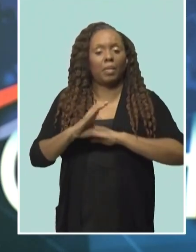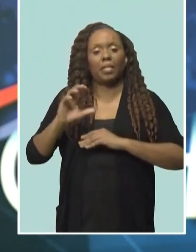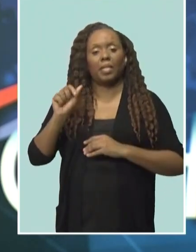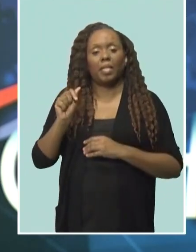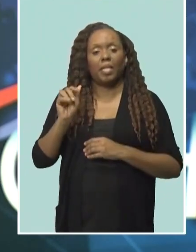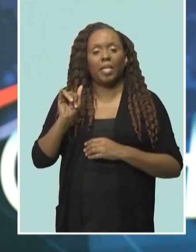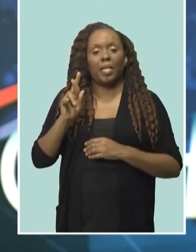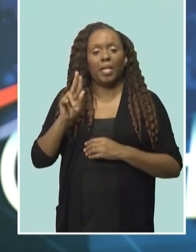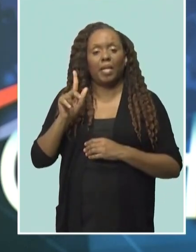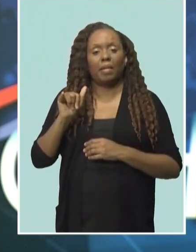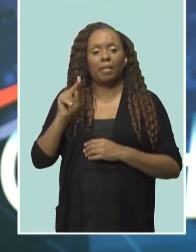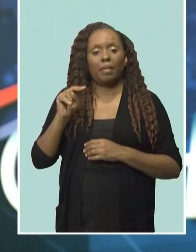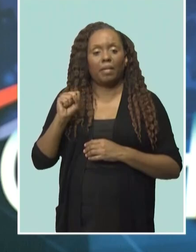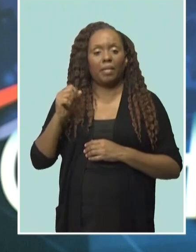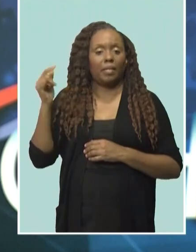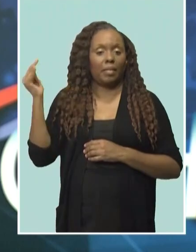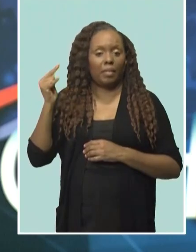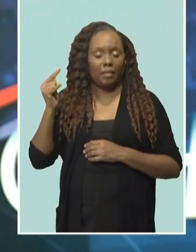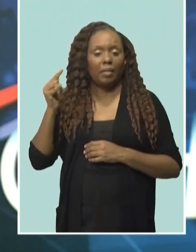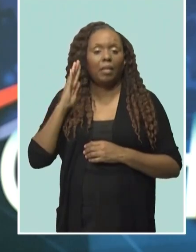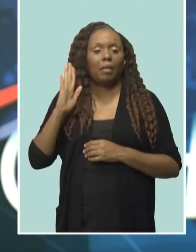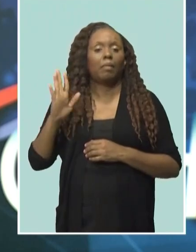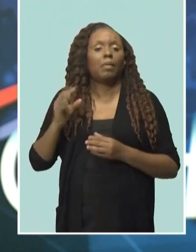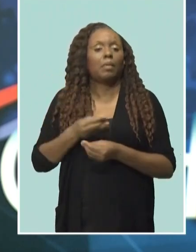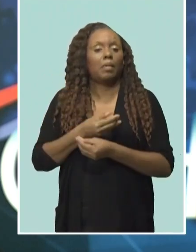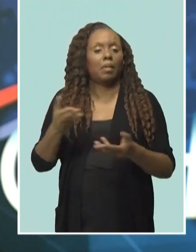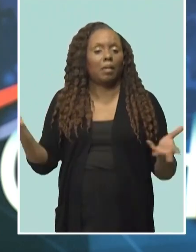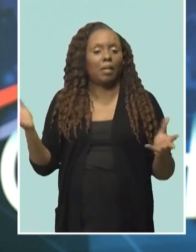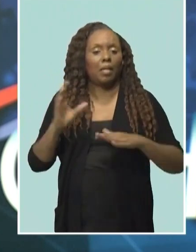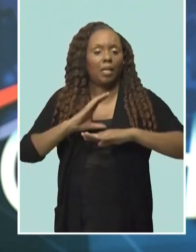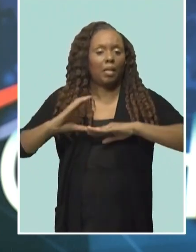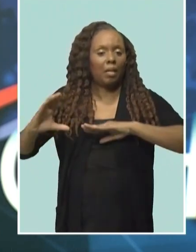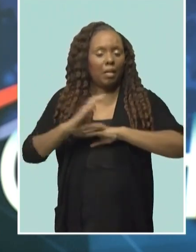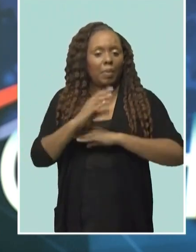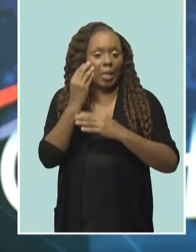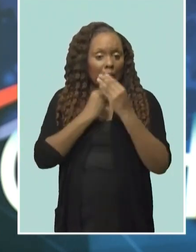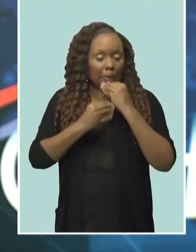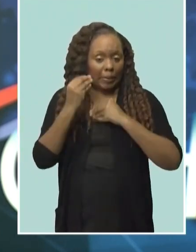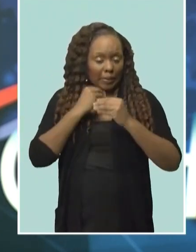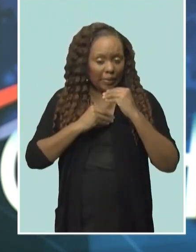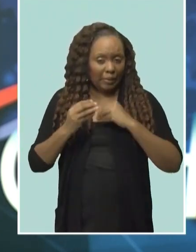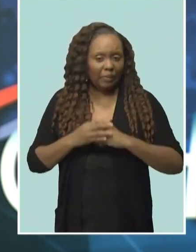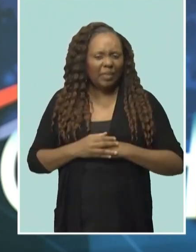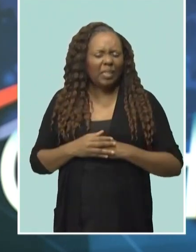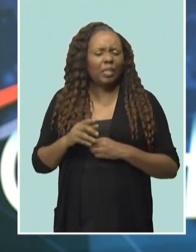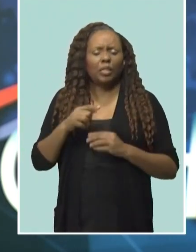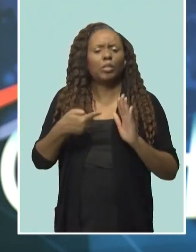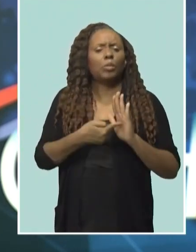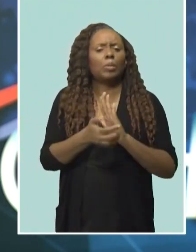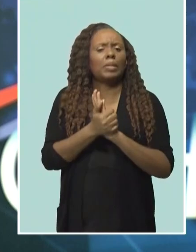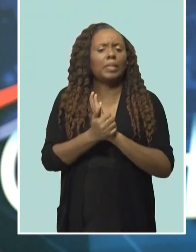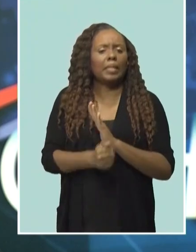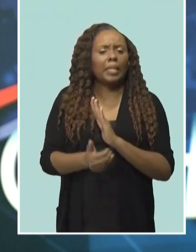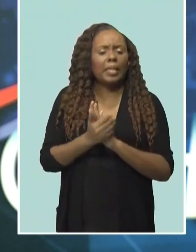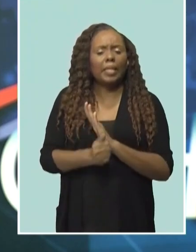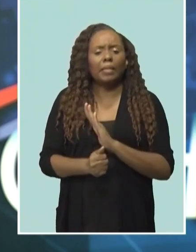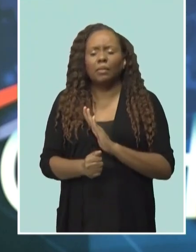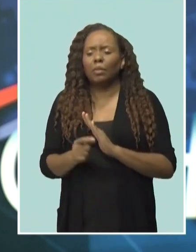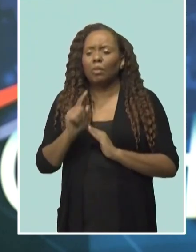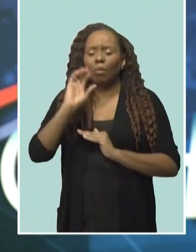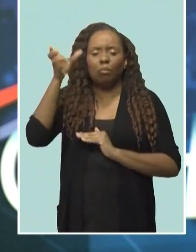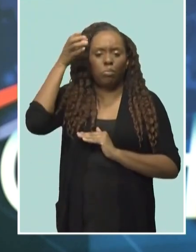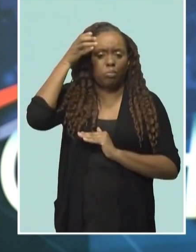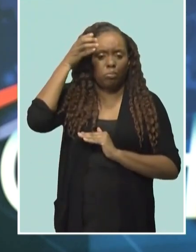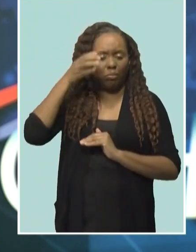Flavor and Flora, a celebration of Caribbean cuisine. Barbadian Marvin Applewhite is included among a list of chefs who will